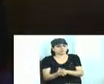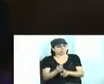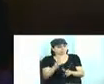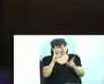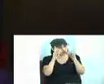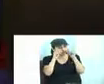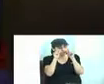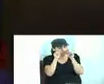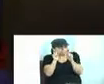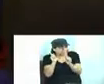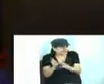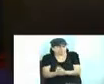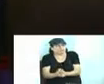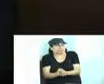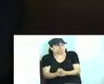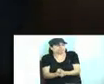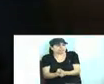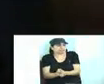I wince.